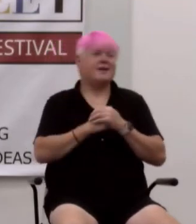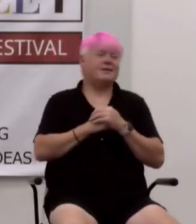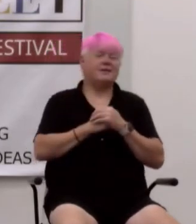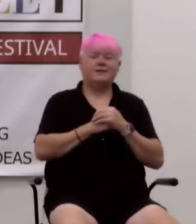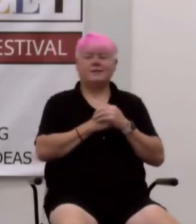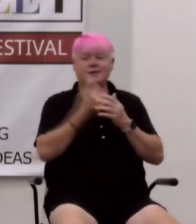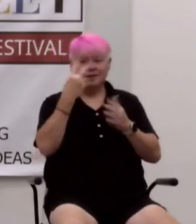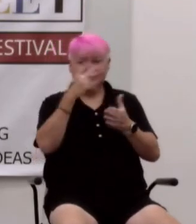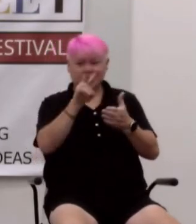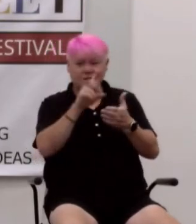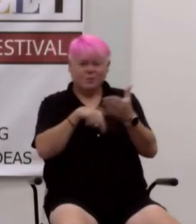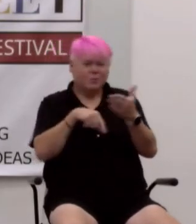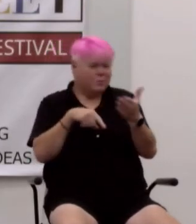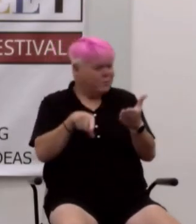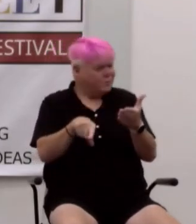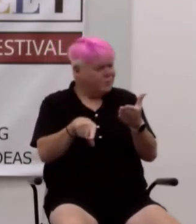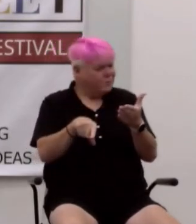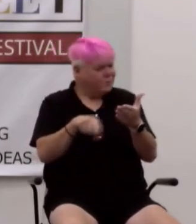what they did there.